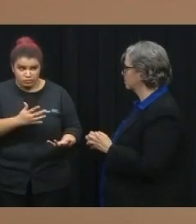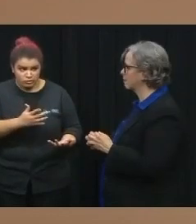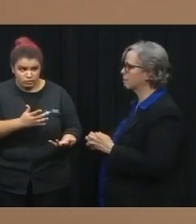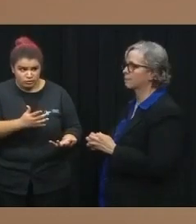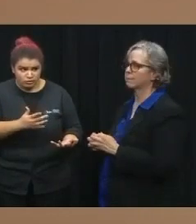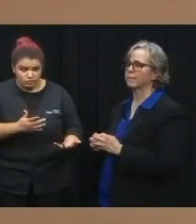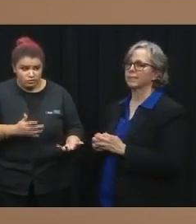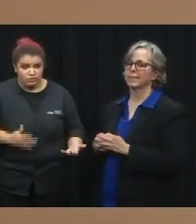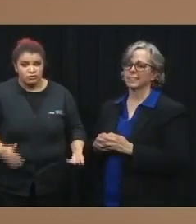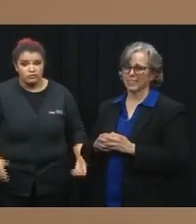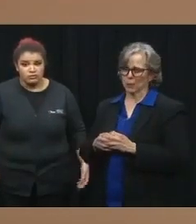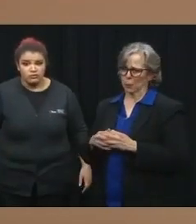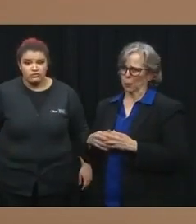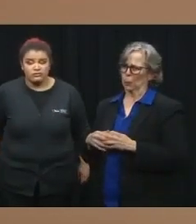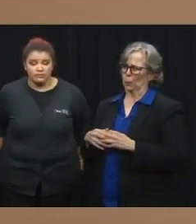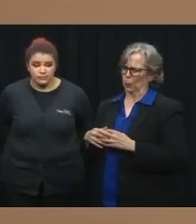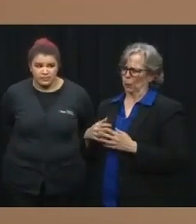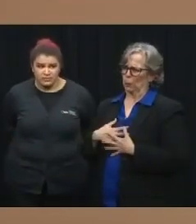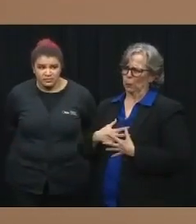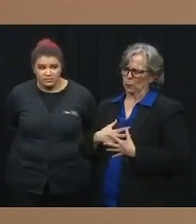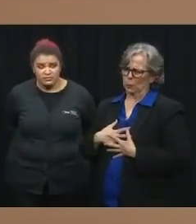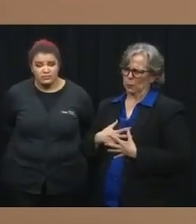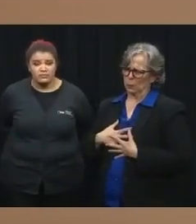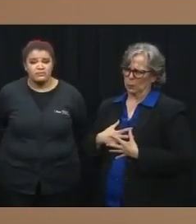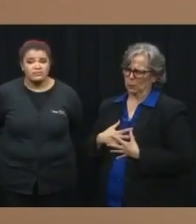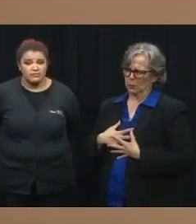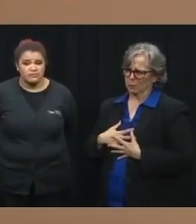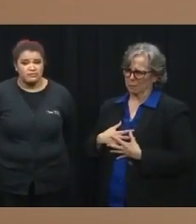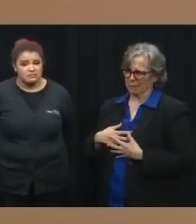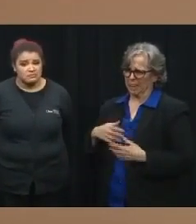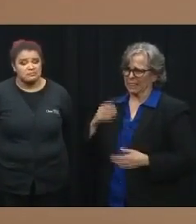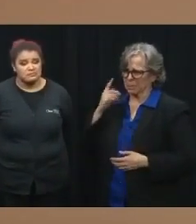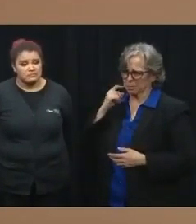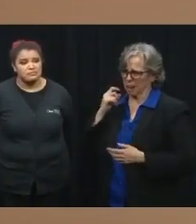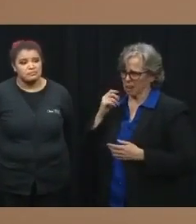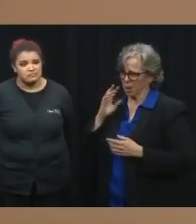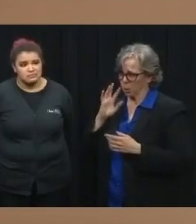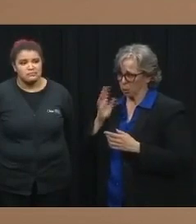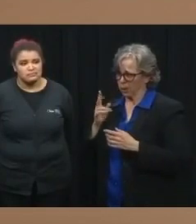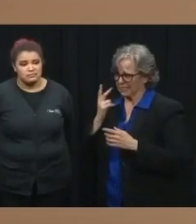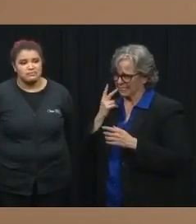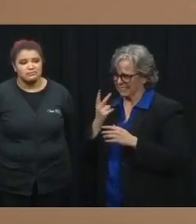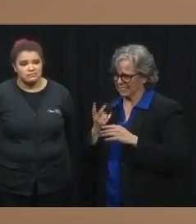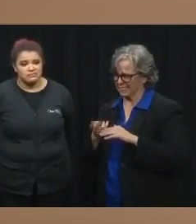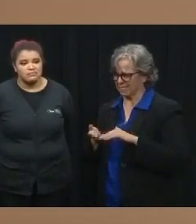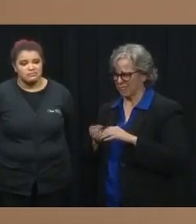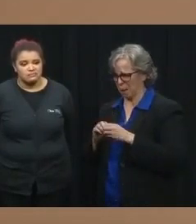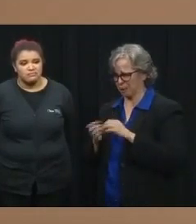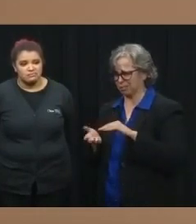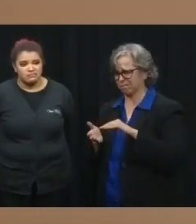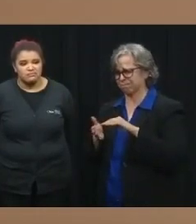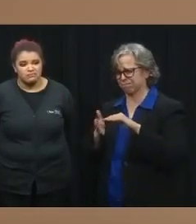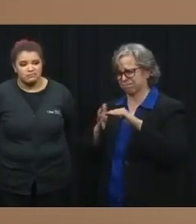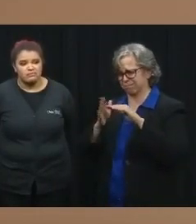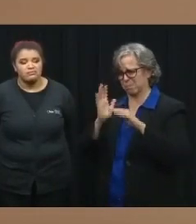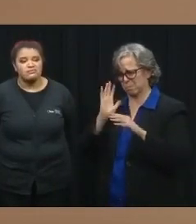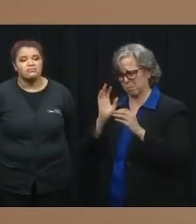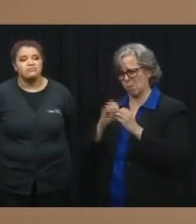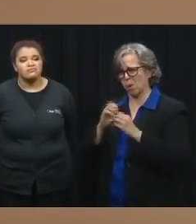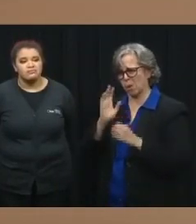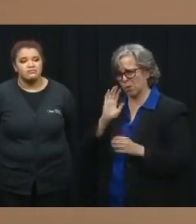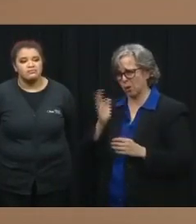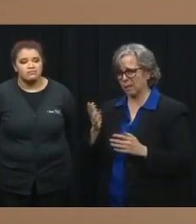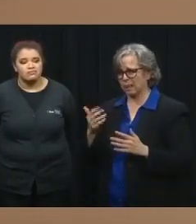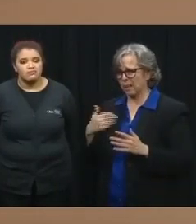I suspect we're going to see a continued upslope, and my guess, and I haven't had the chance to talk to the Health Commissioner, Joe Mazzola,